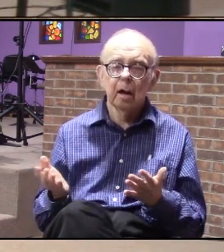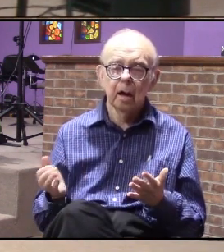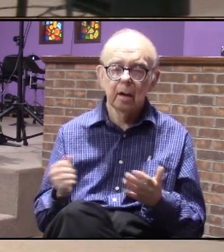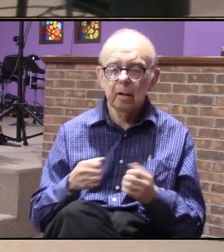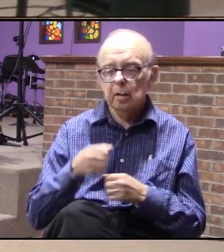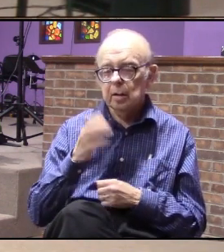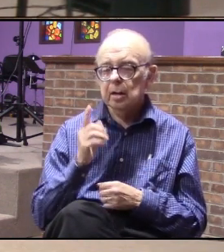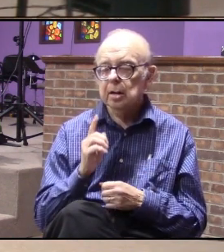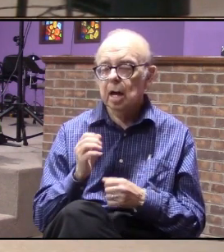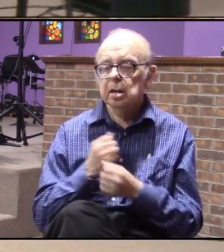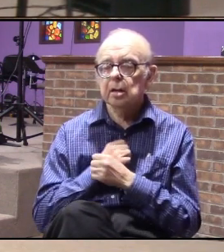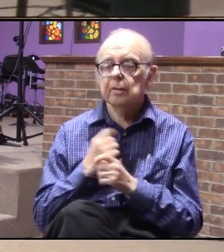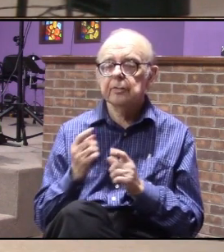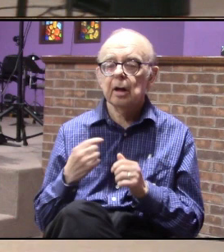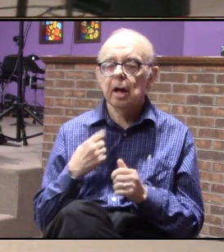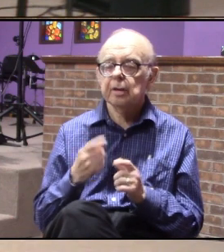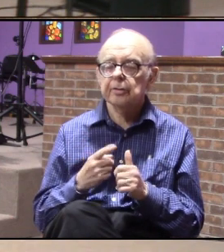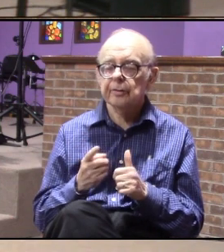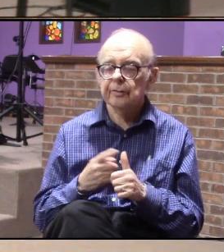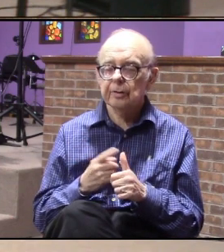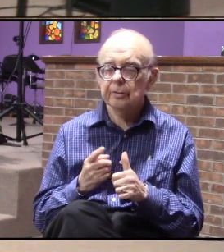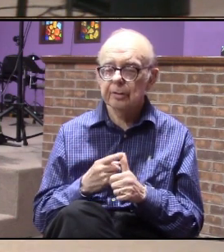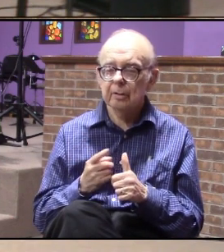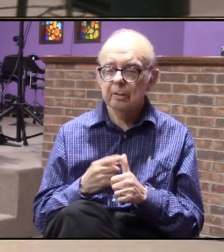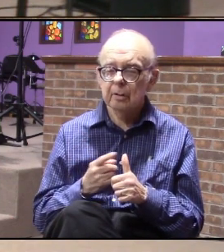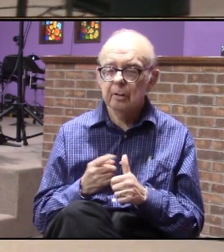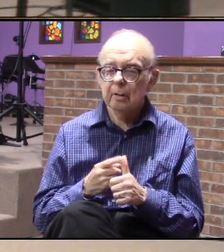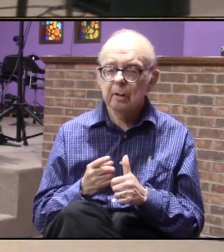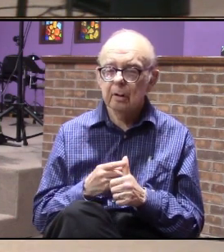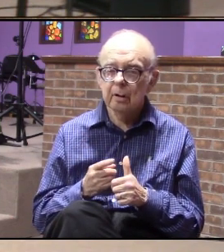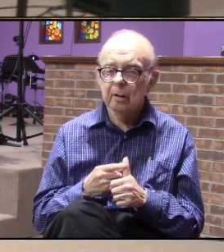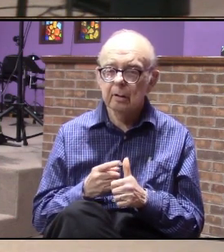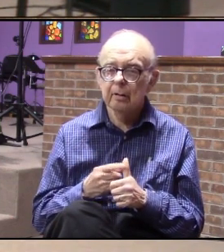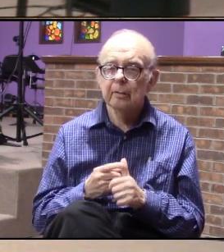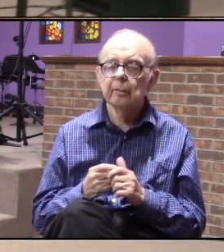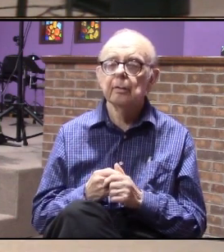loved us first. Okay?